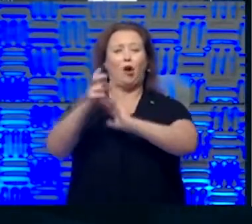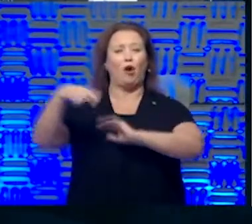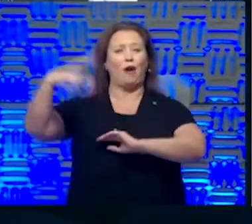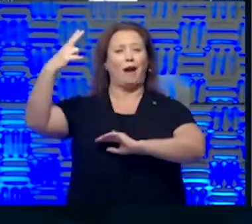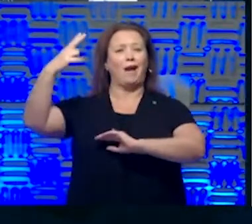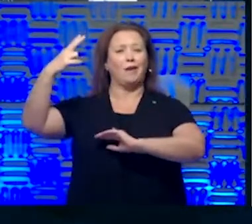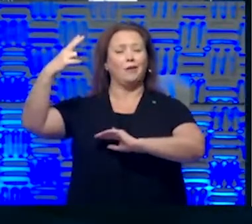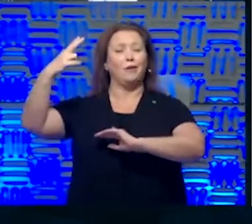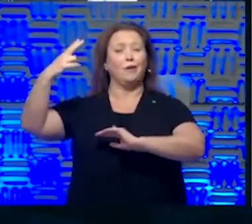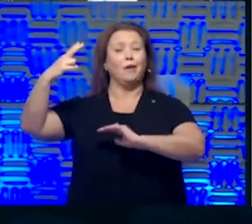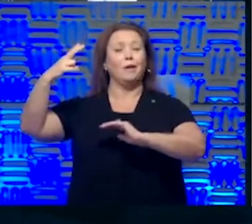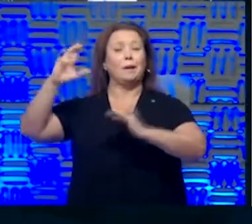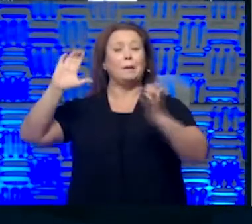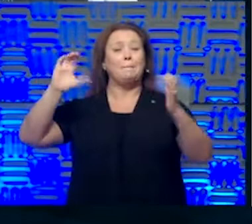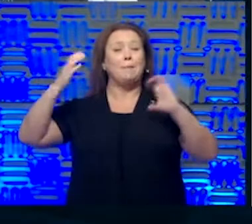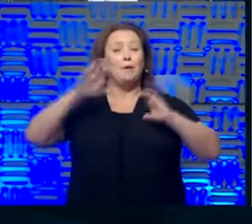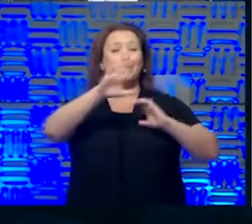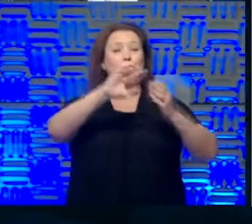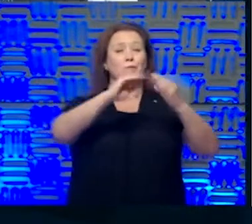population percentage there.